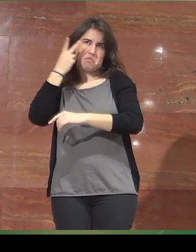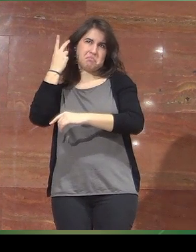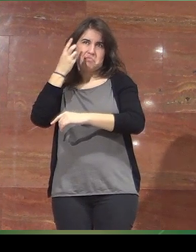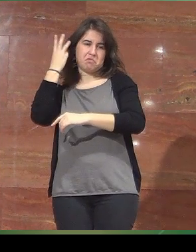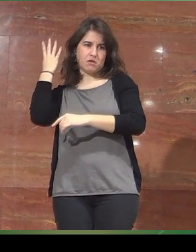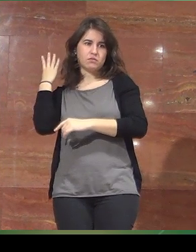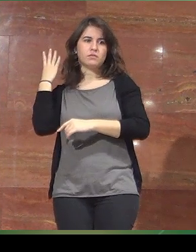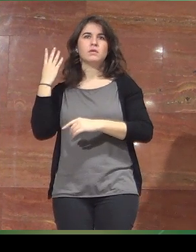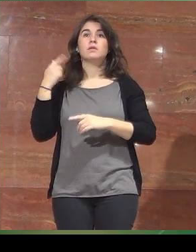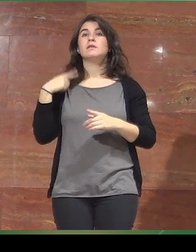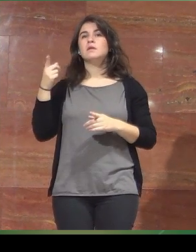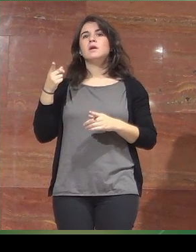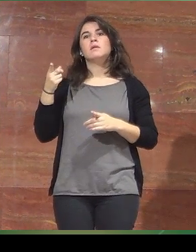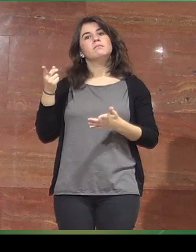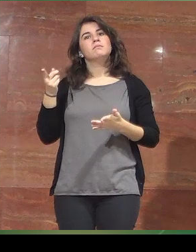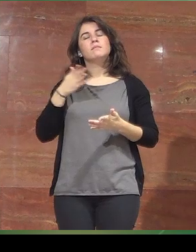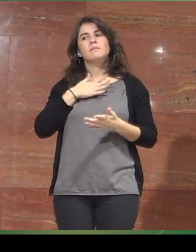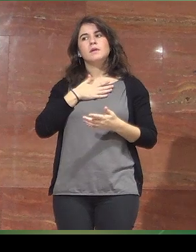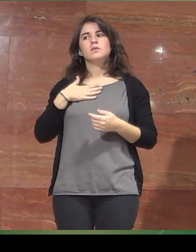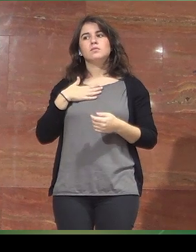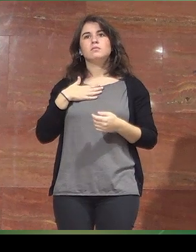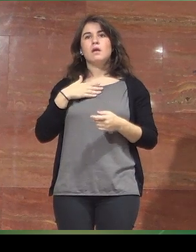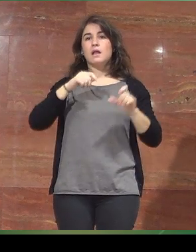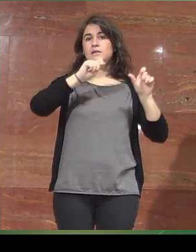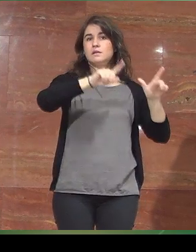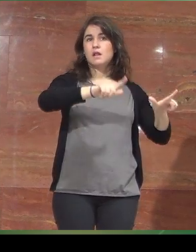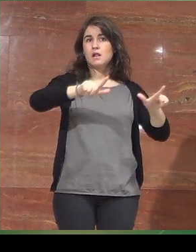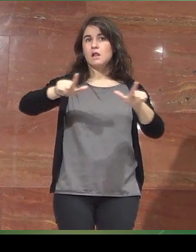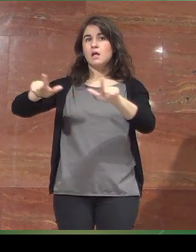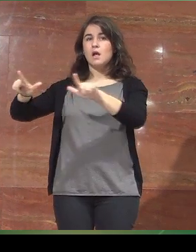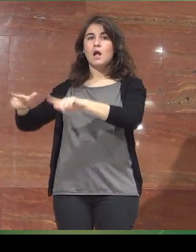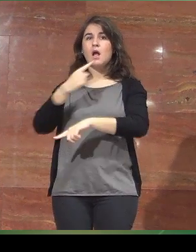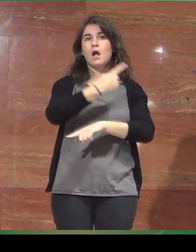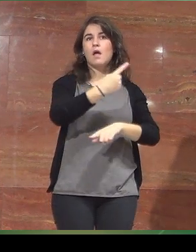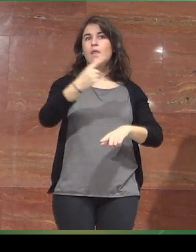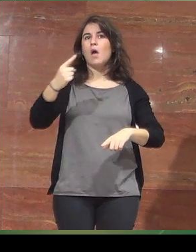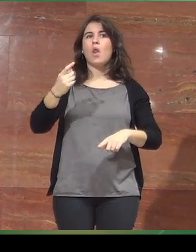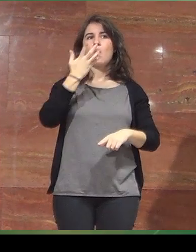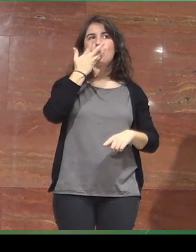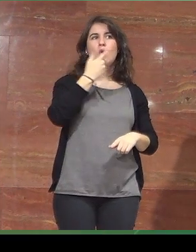are different, go to Pakistan, buy